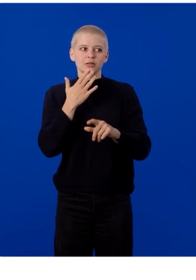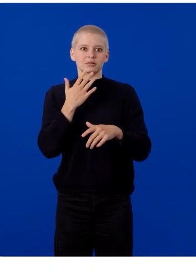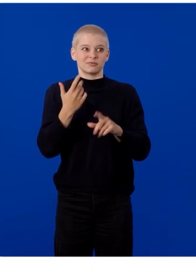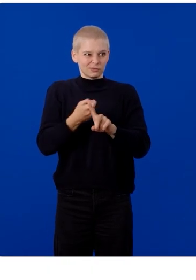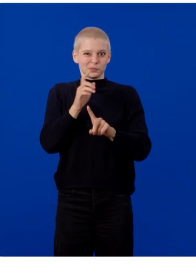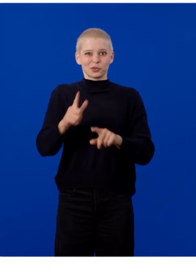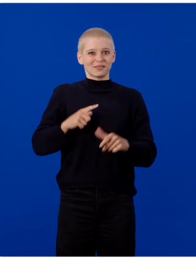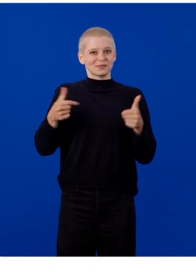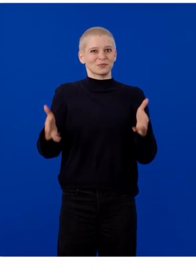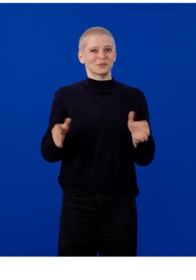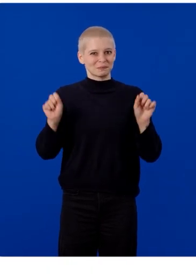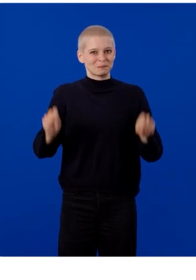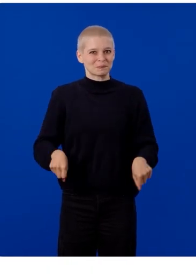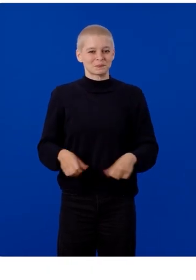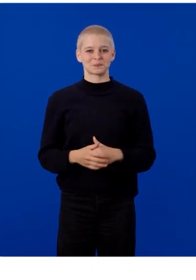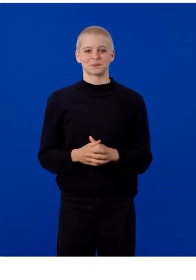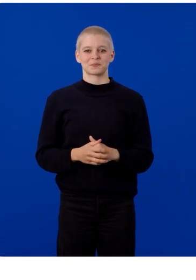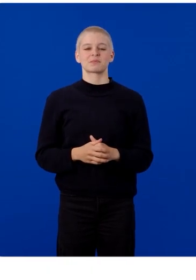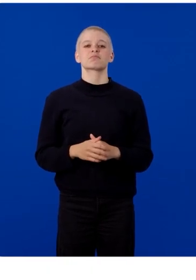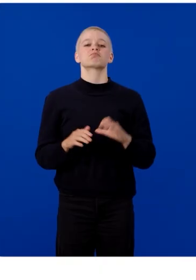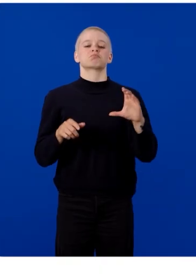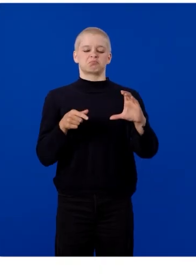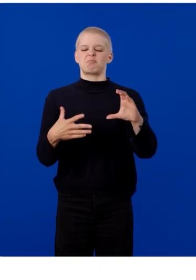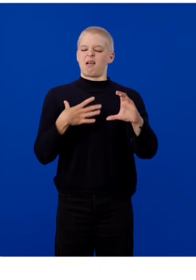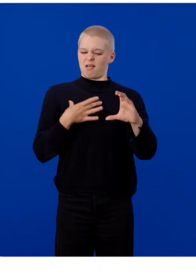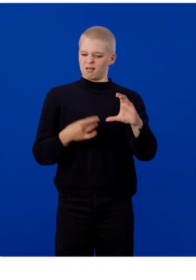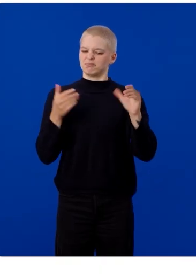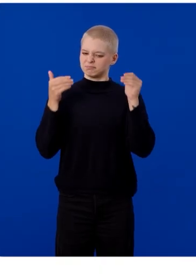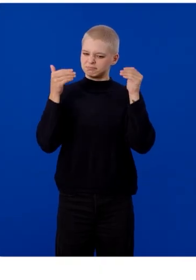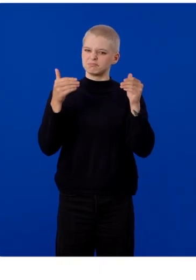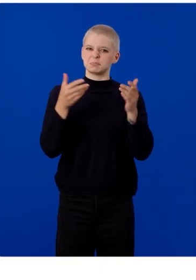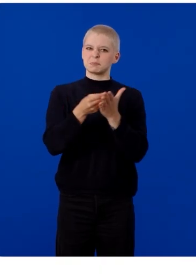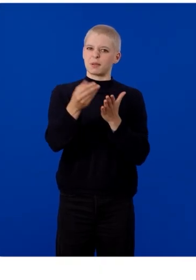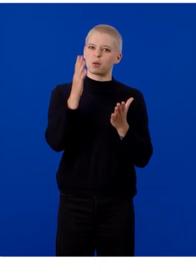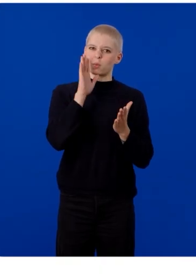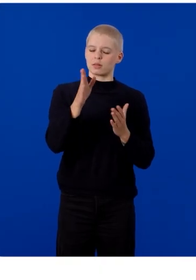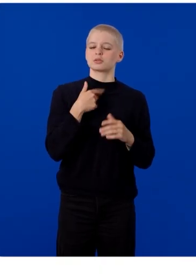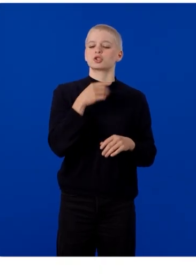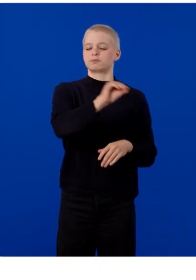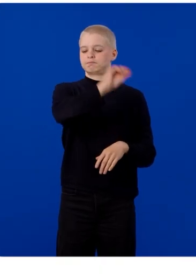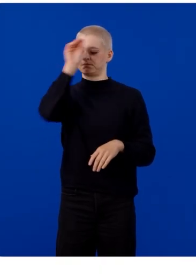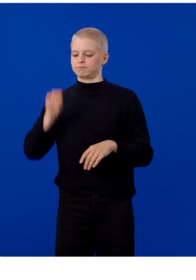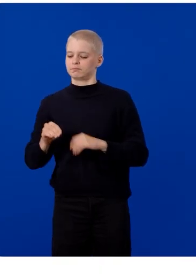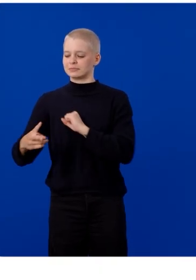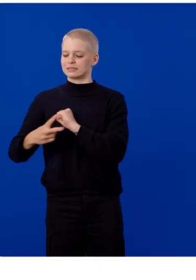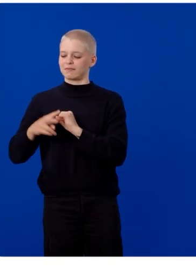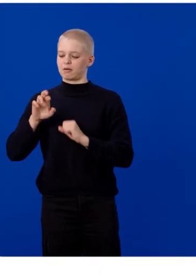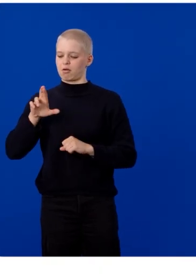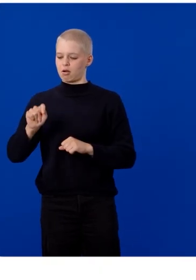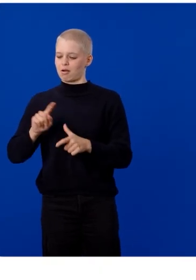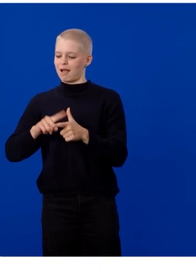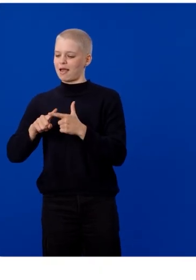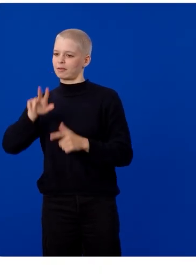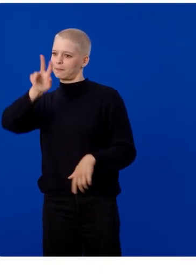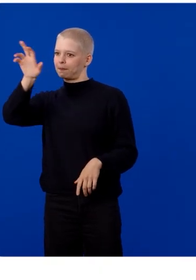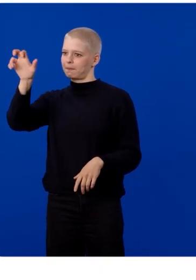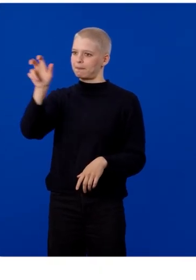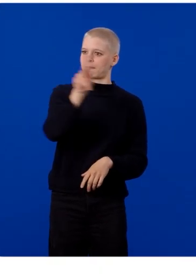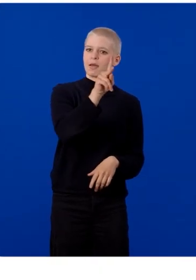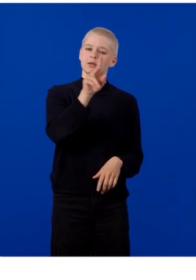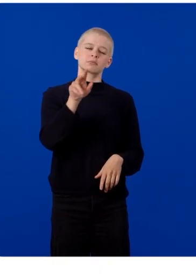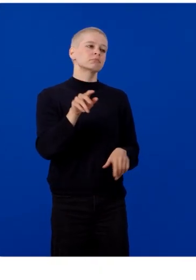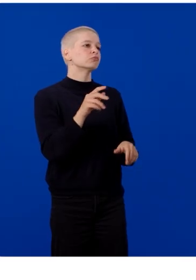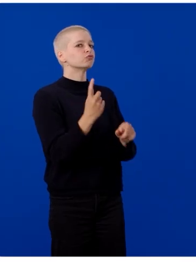room. Once you've made your decision, you can add it to your cart and seamlessly return to the regular web page to finish